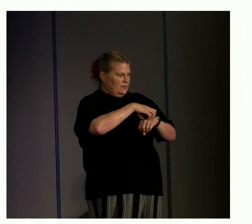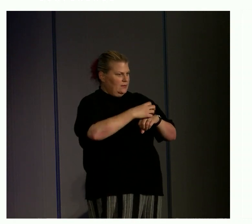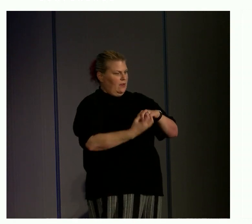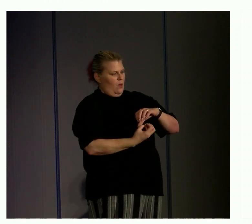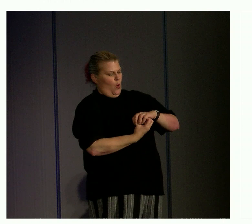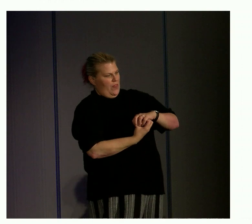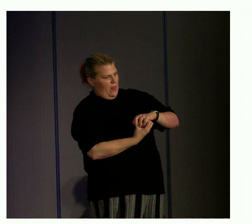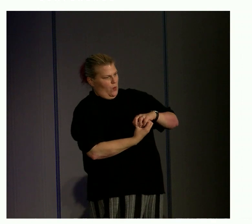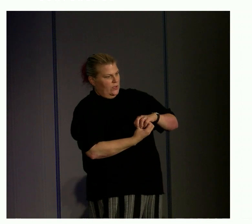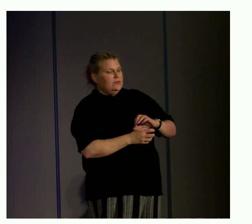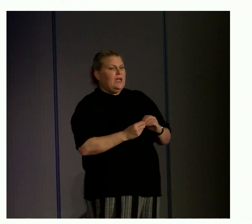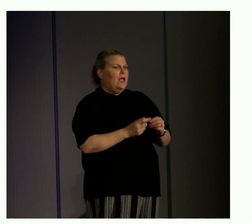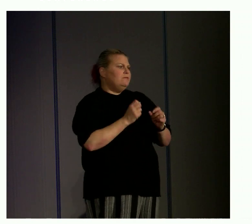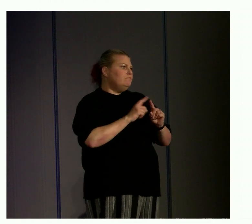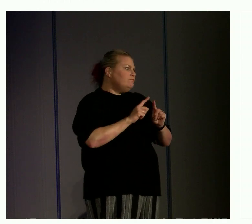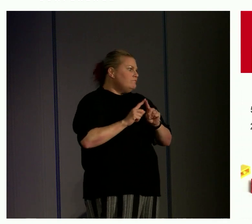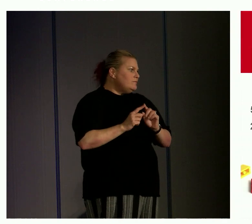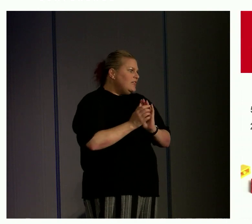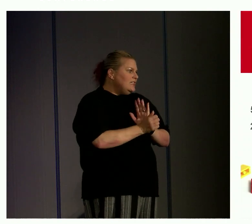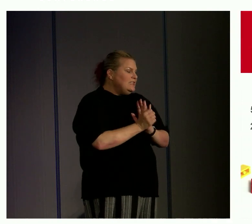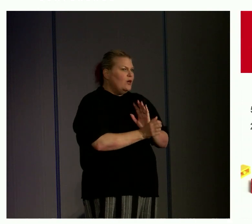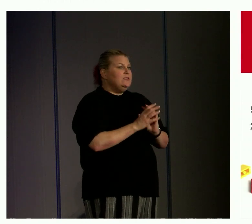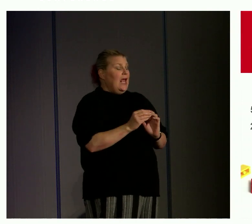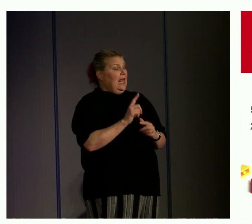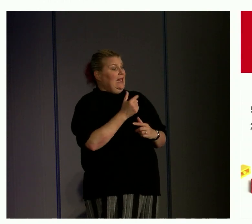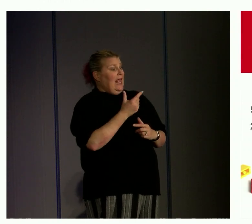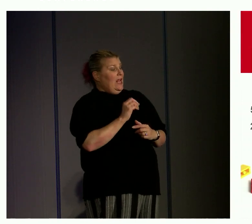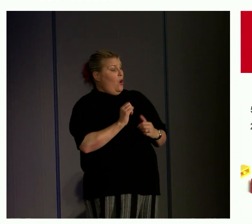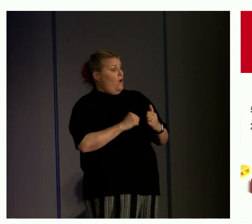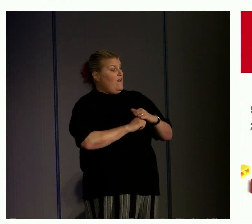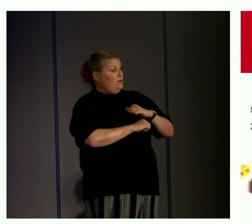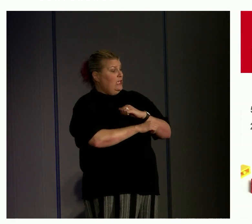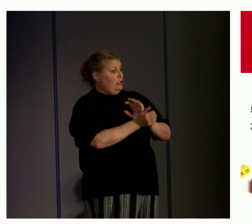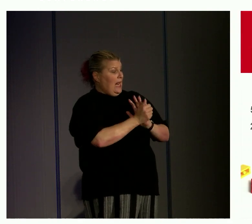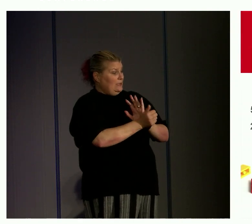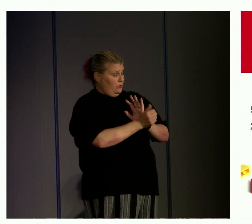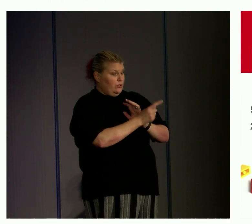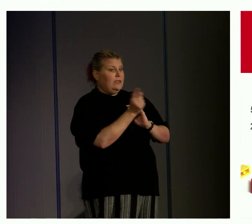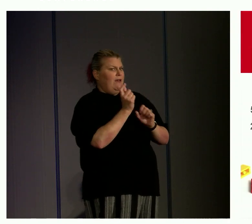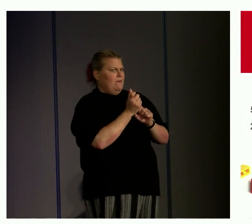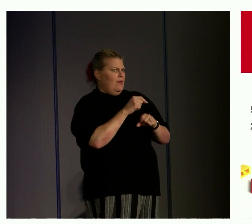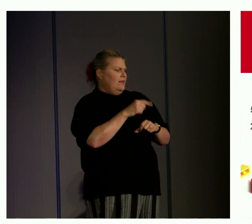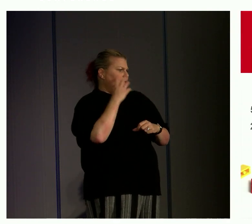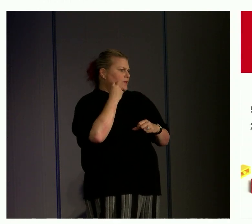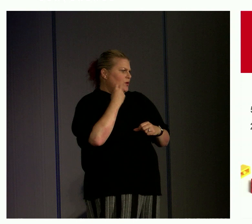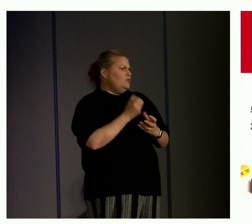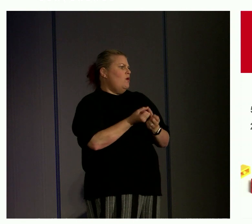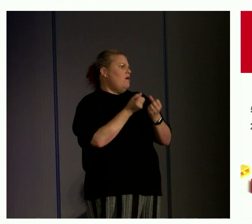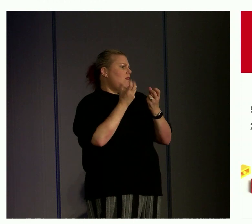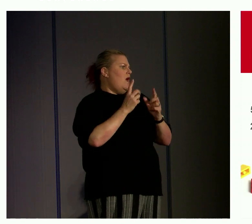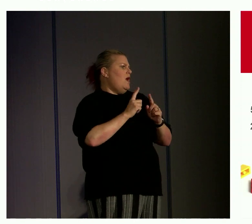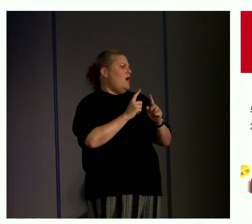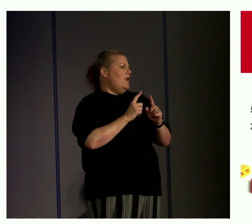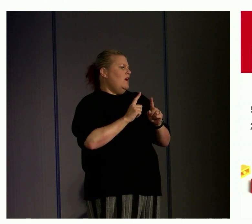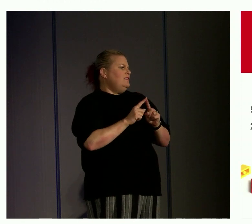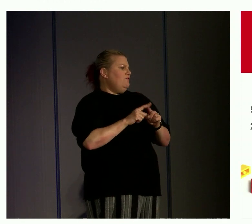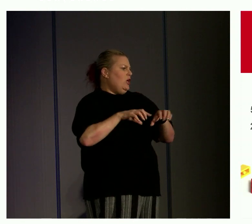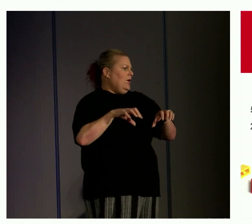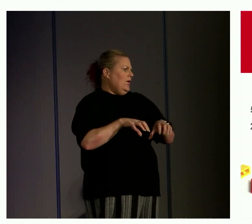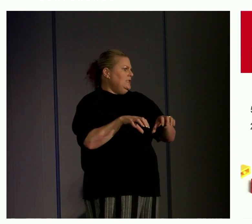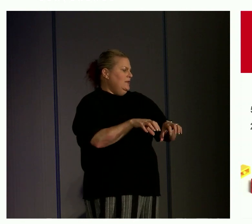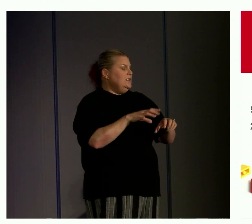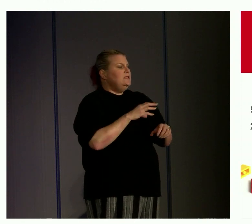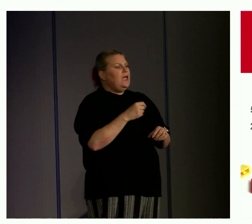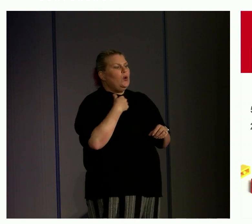a lot of skills. And the LEGO Foundation experts have made this experience with a lot of different activities, and